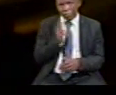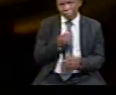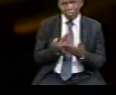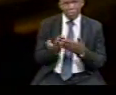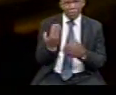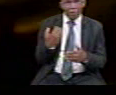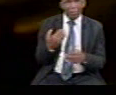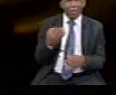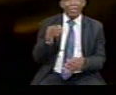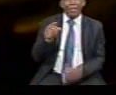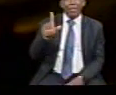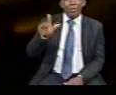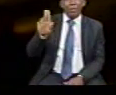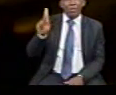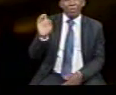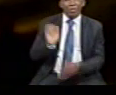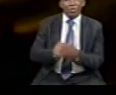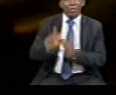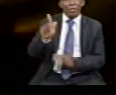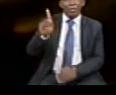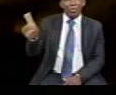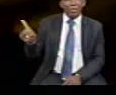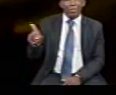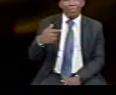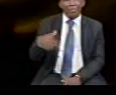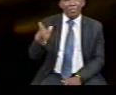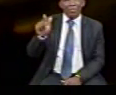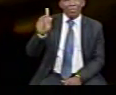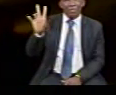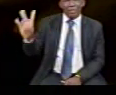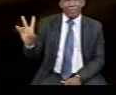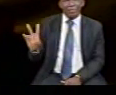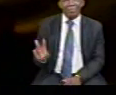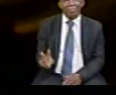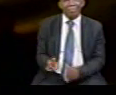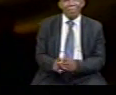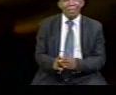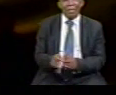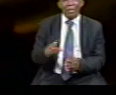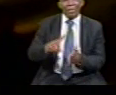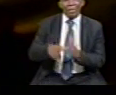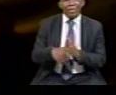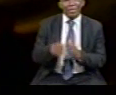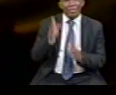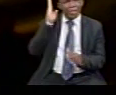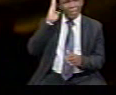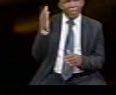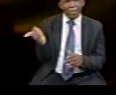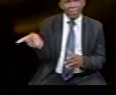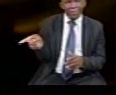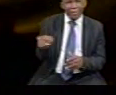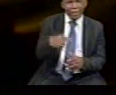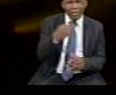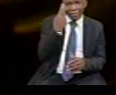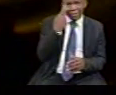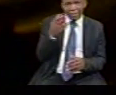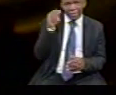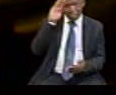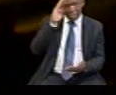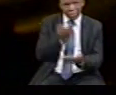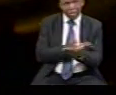21 from verse 27. He says in verse 27, and then shall they see the Son of